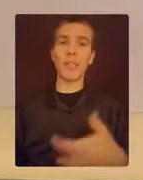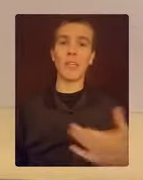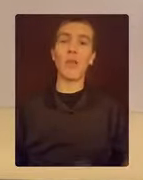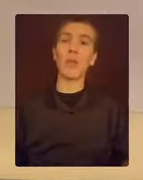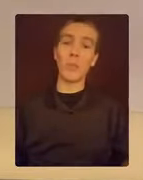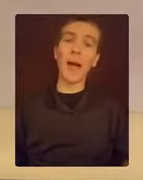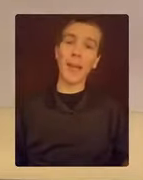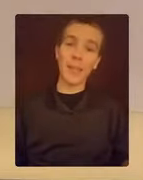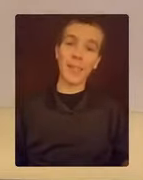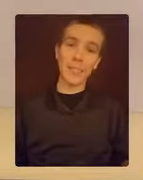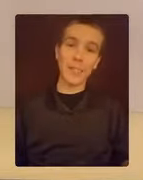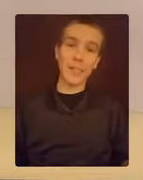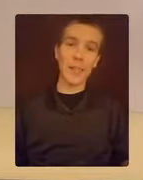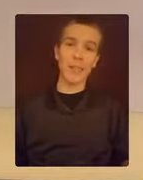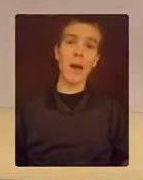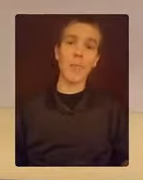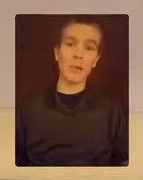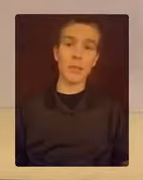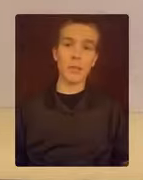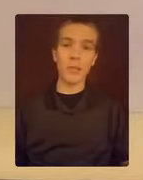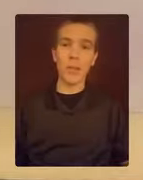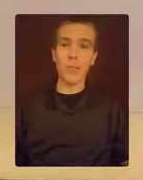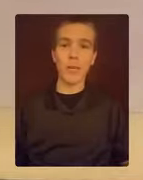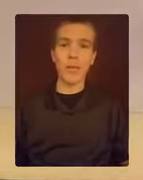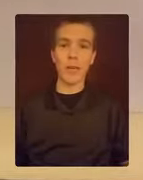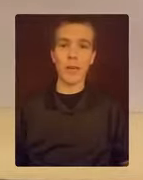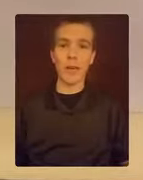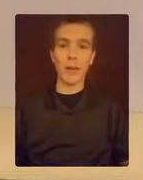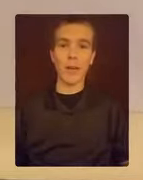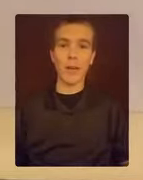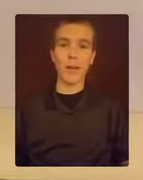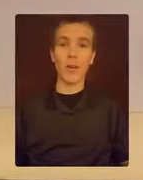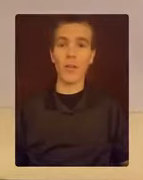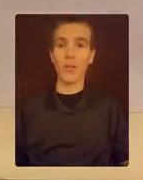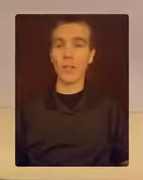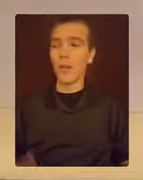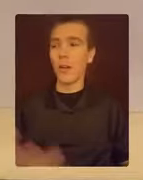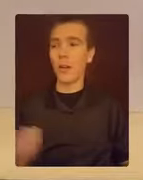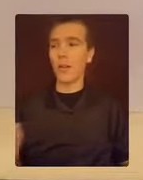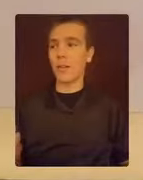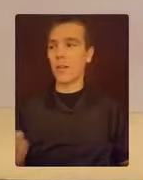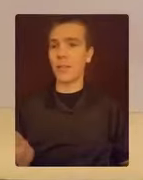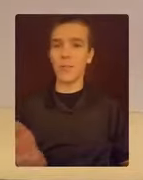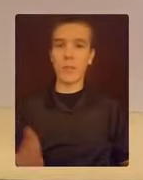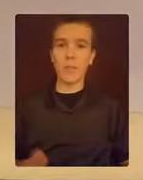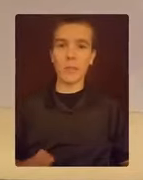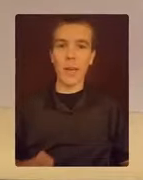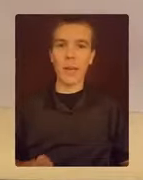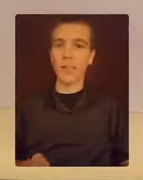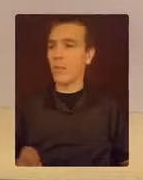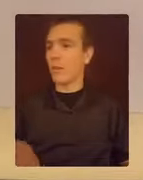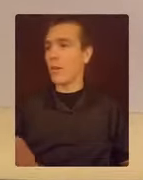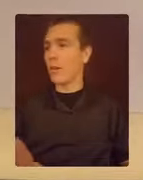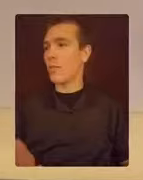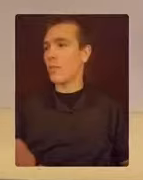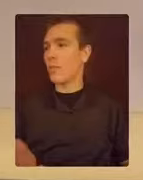and I don't reply instantly, it's not because I'm being an arse. That means